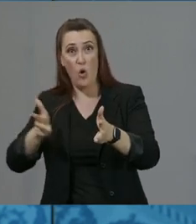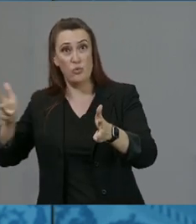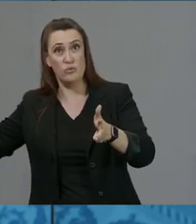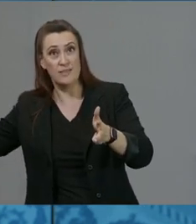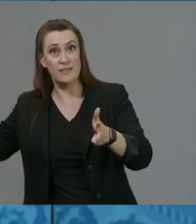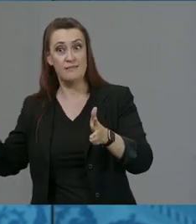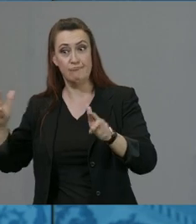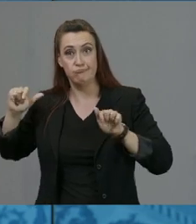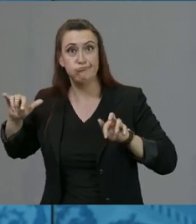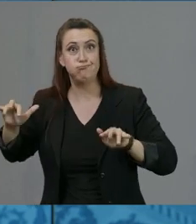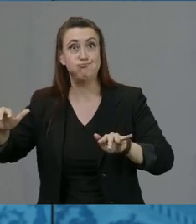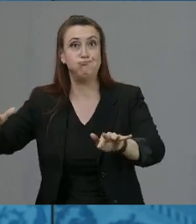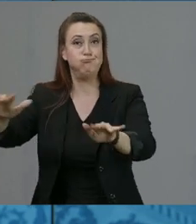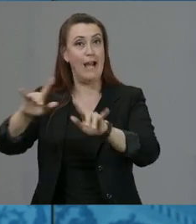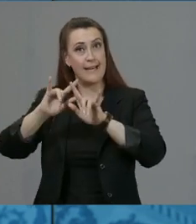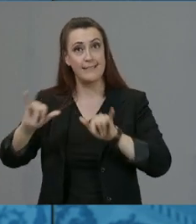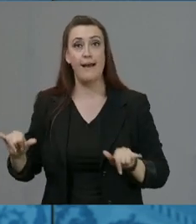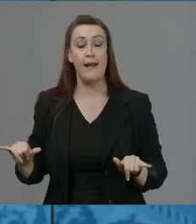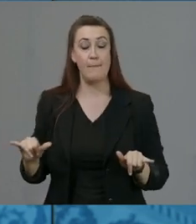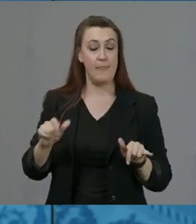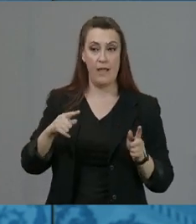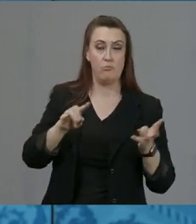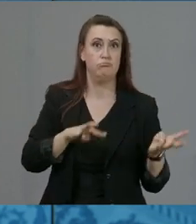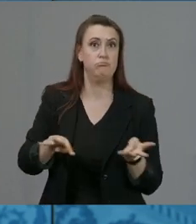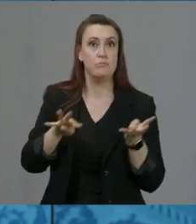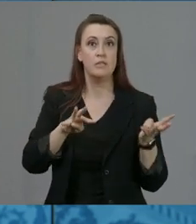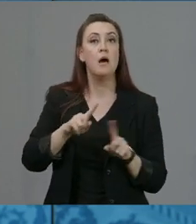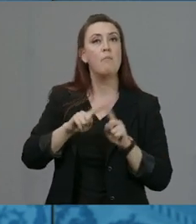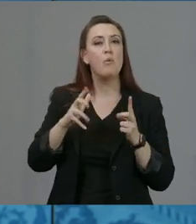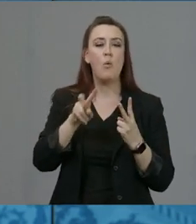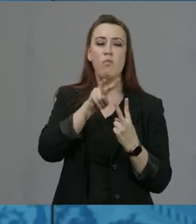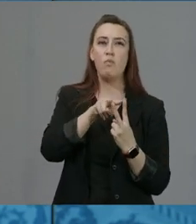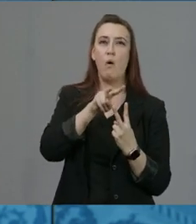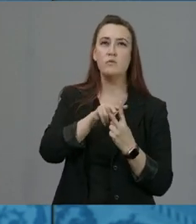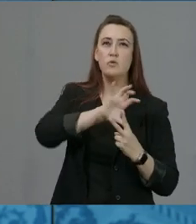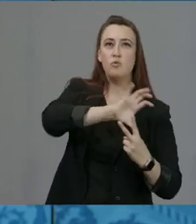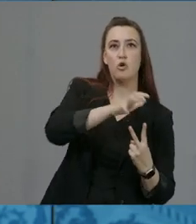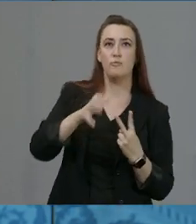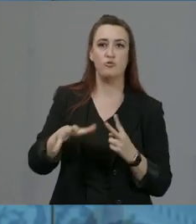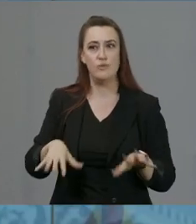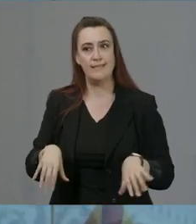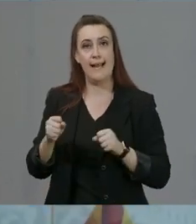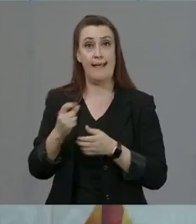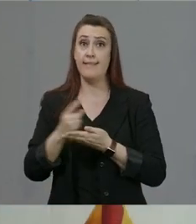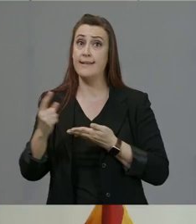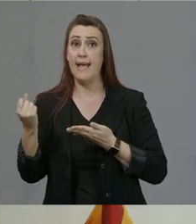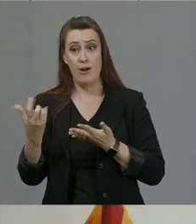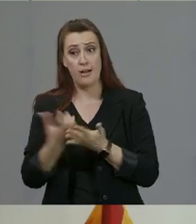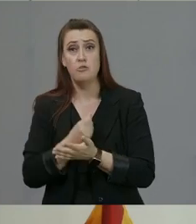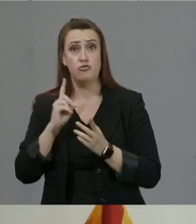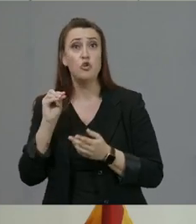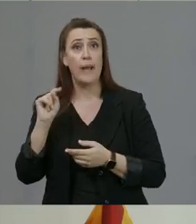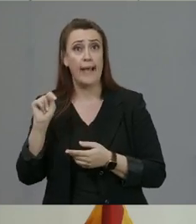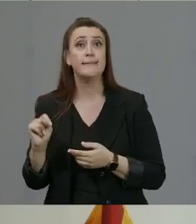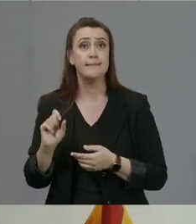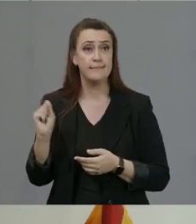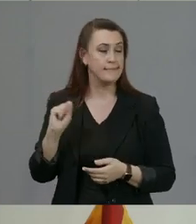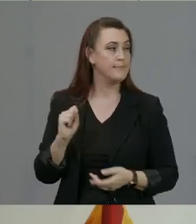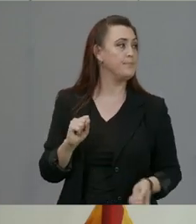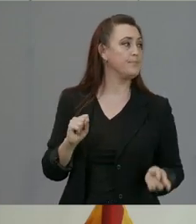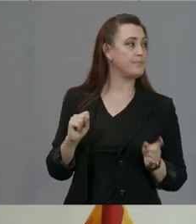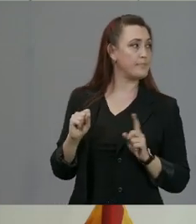see people that fall into those two categories go get a test this Saturday. Dr. Christ, do you have anything to add? Sure. The only other thing that I would add is there's